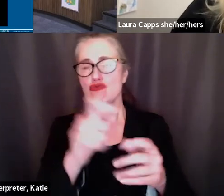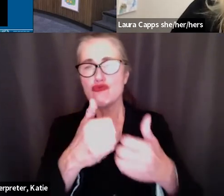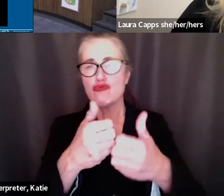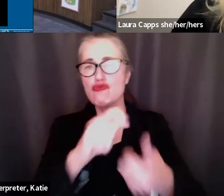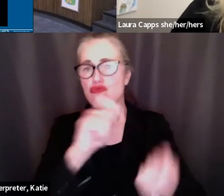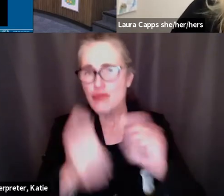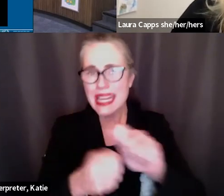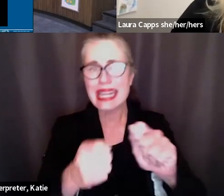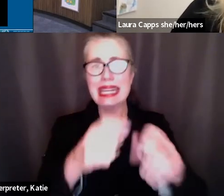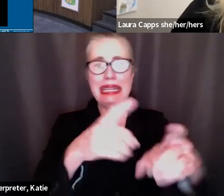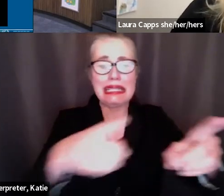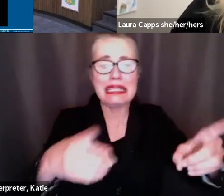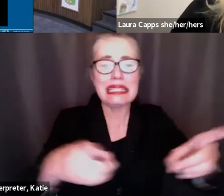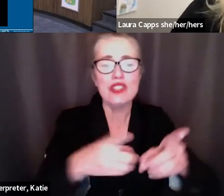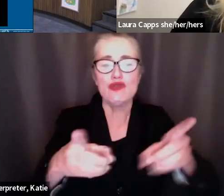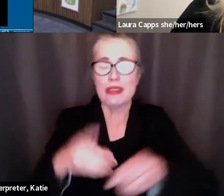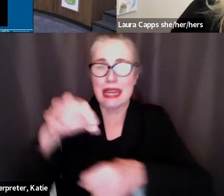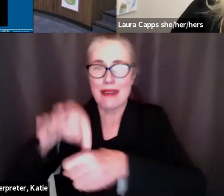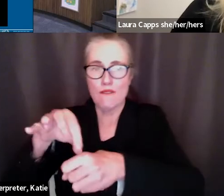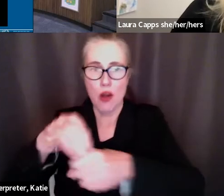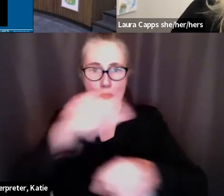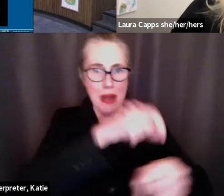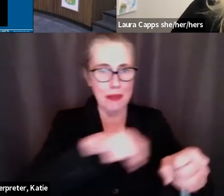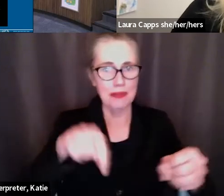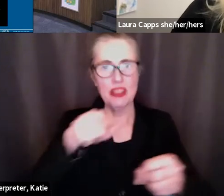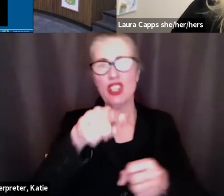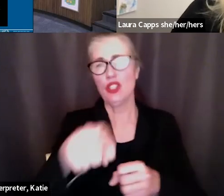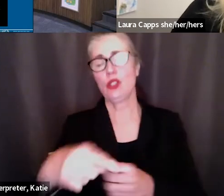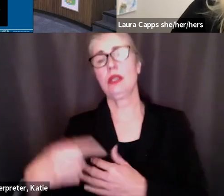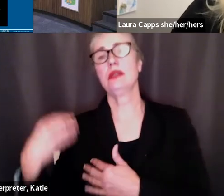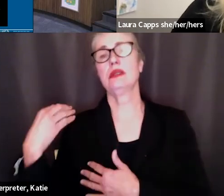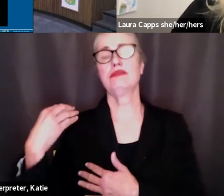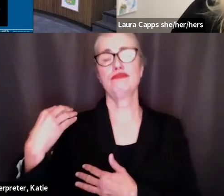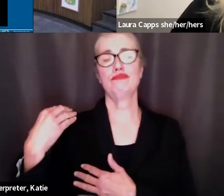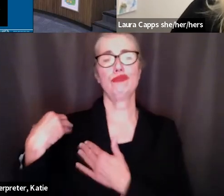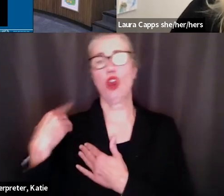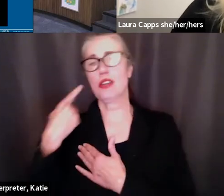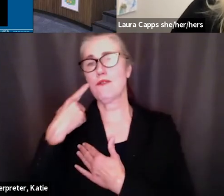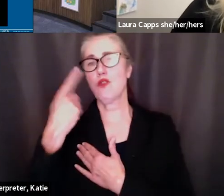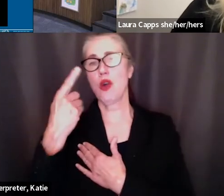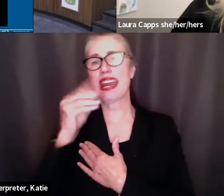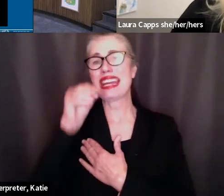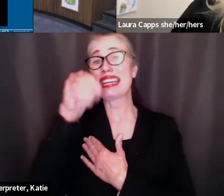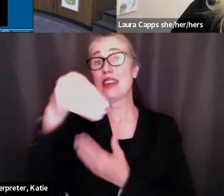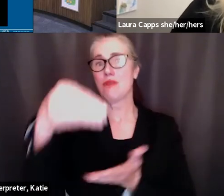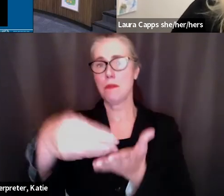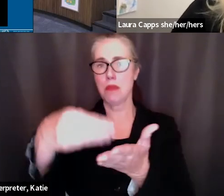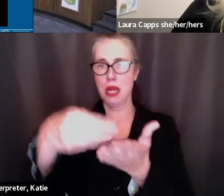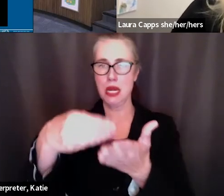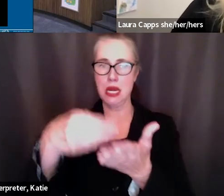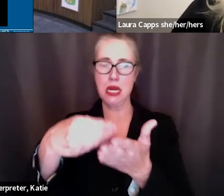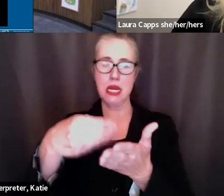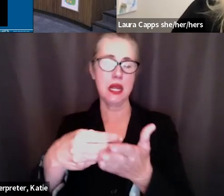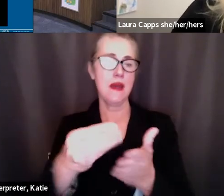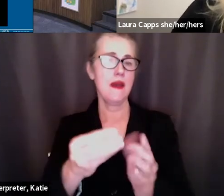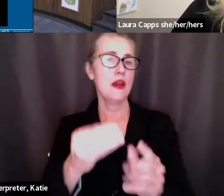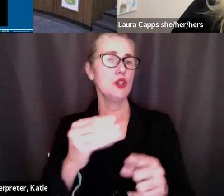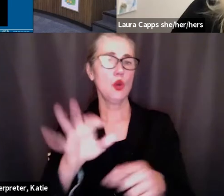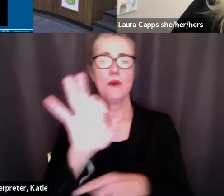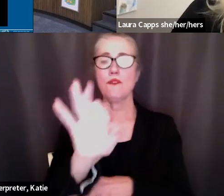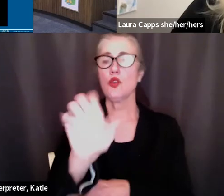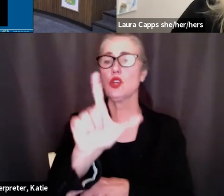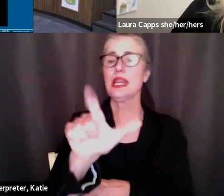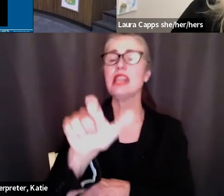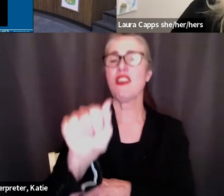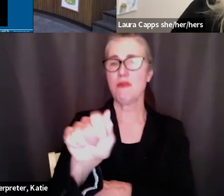who's she's in charge of the fund um so who gives gives money gives grant money to future leaders of america